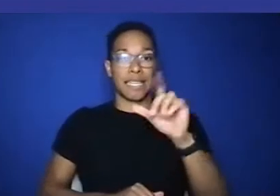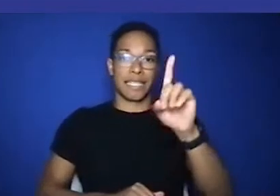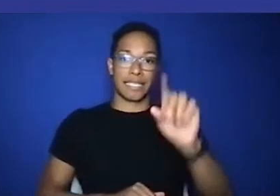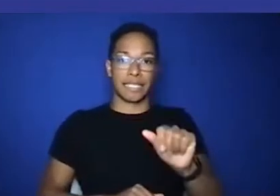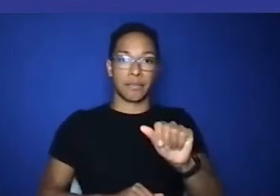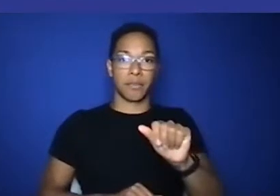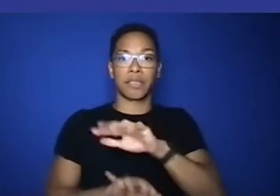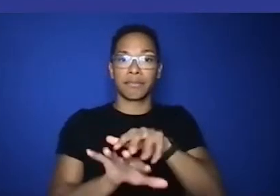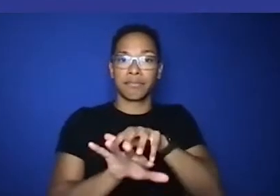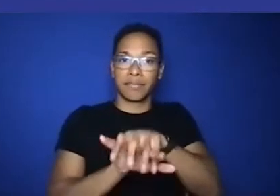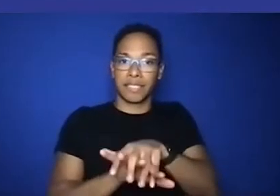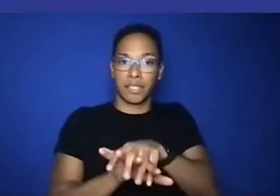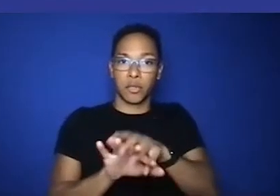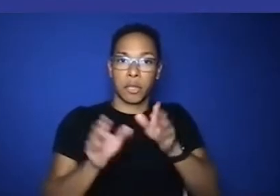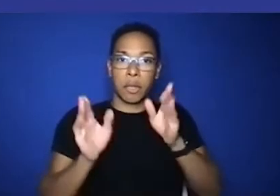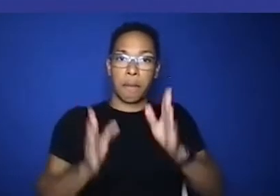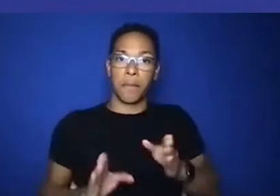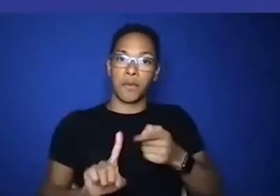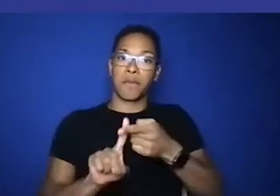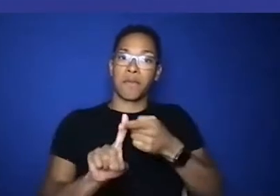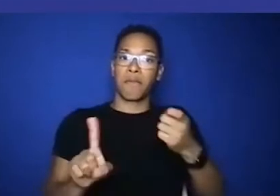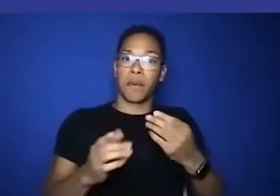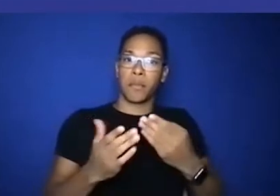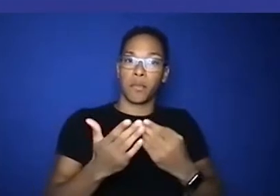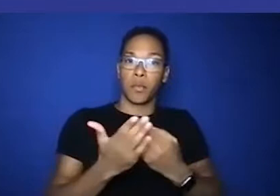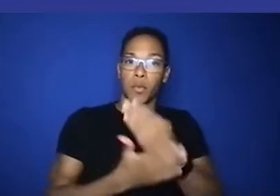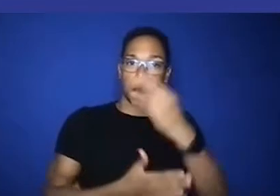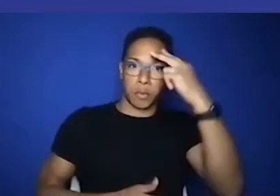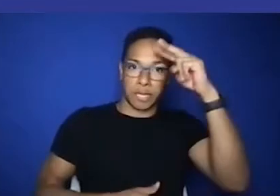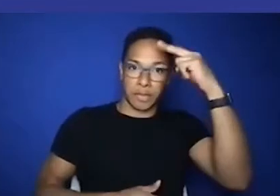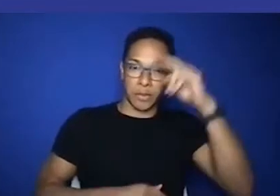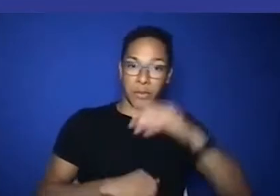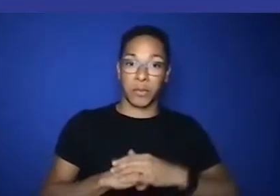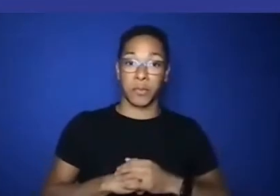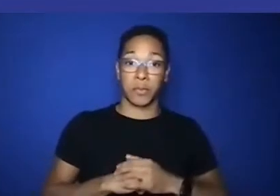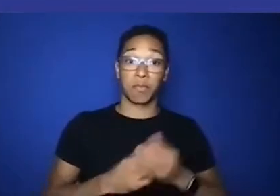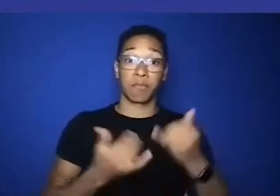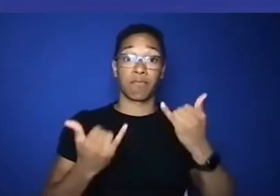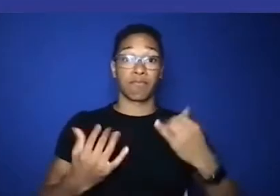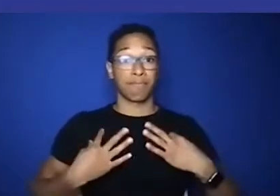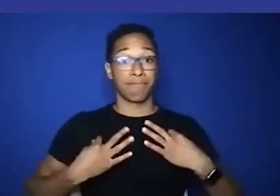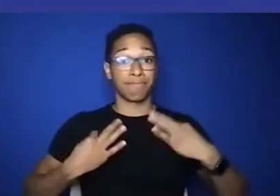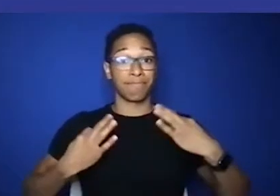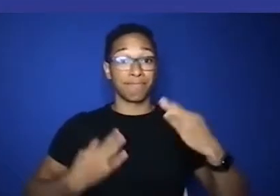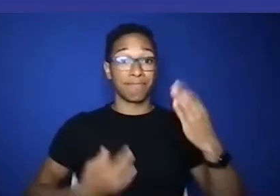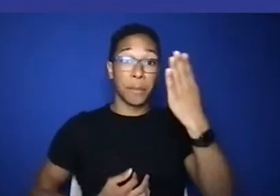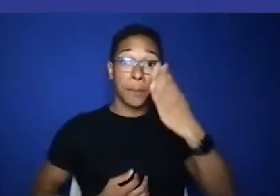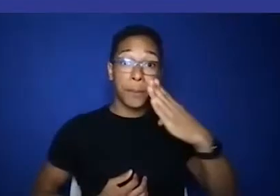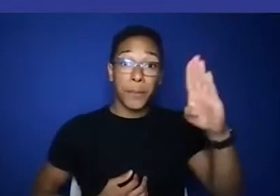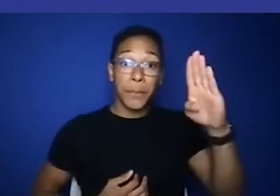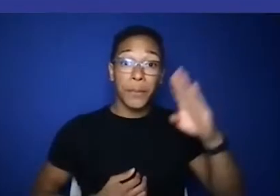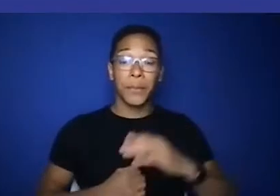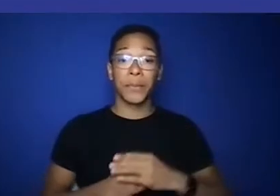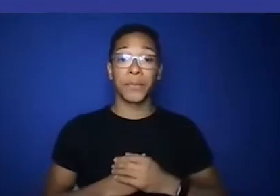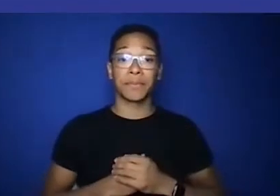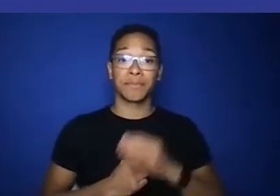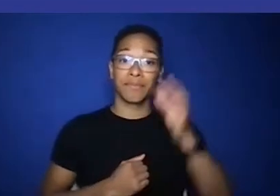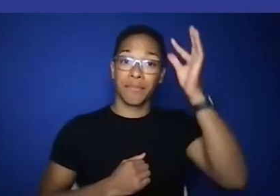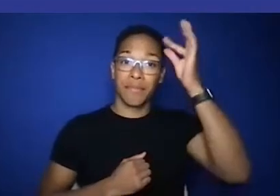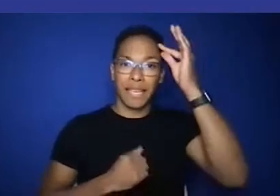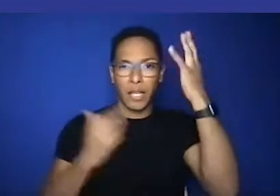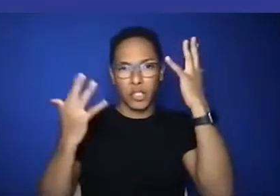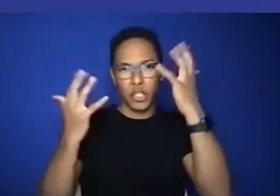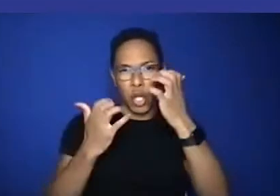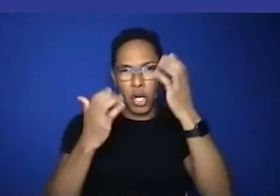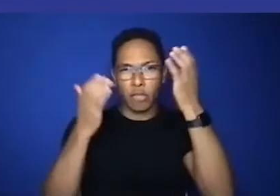and San Felipe in New Mexico. I'm wearing a navy blue shirt with constellations. My hair is dark and pulled back.